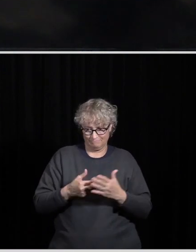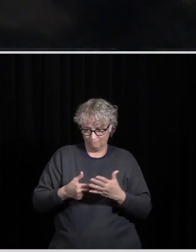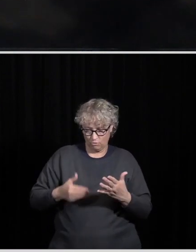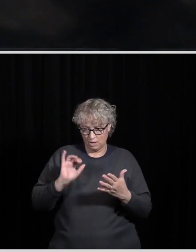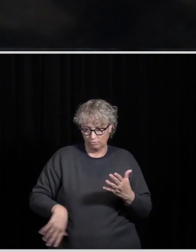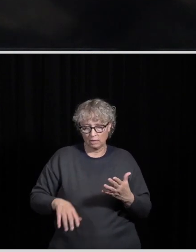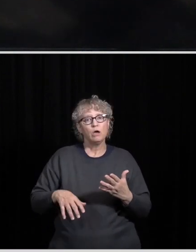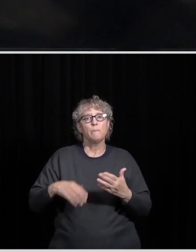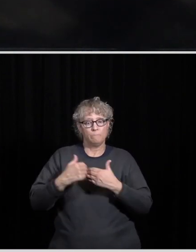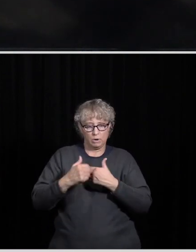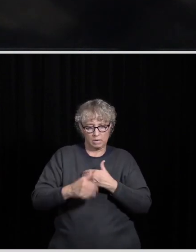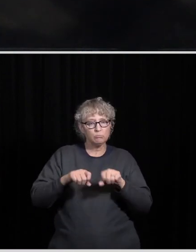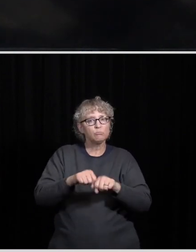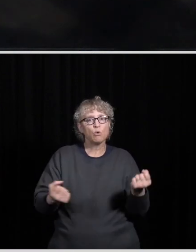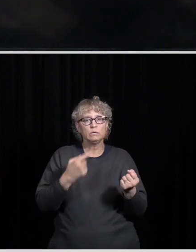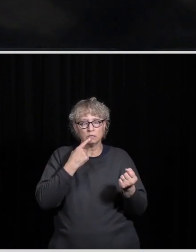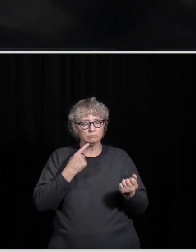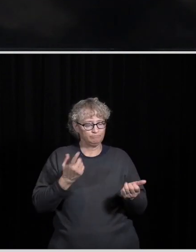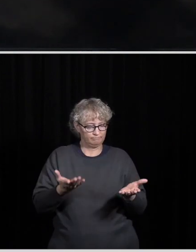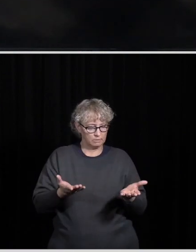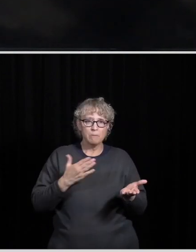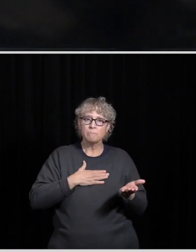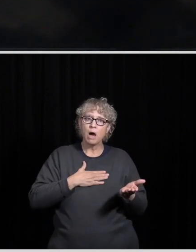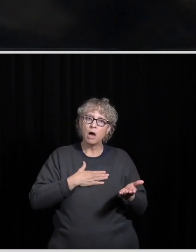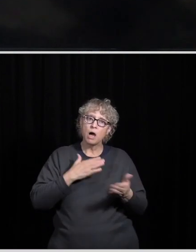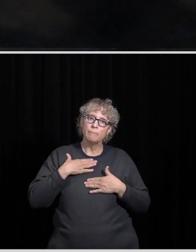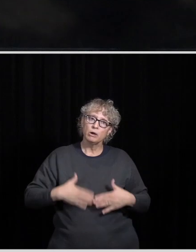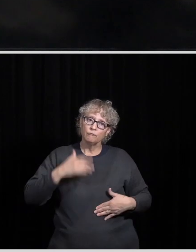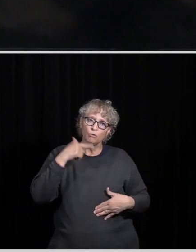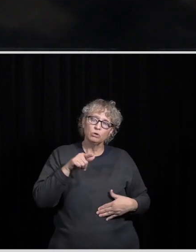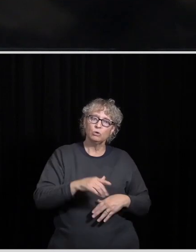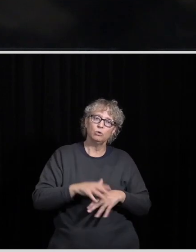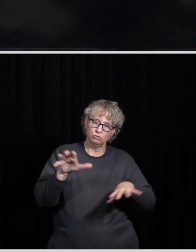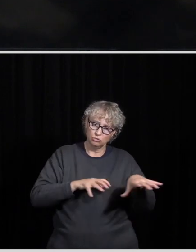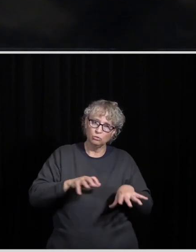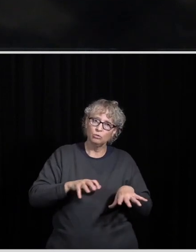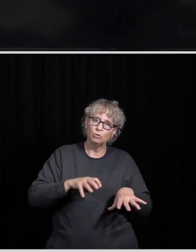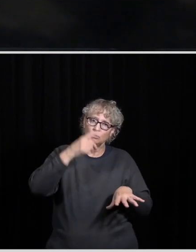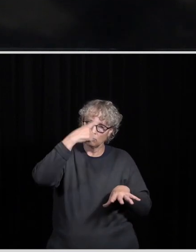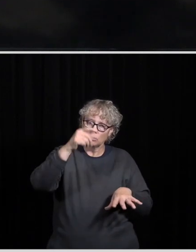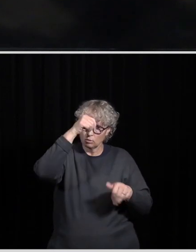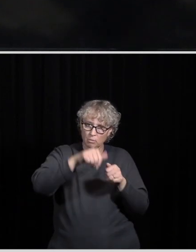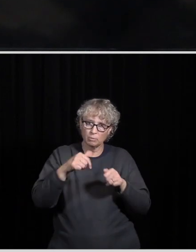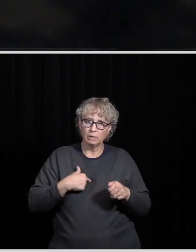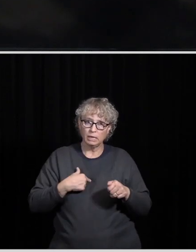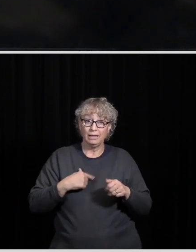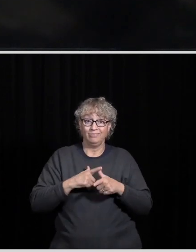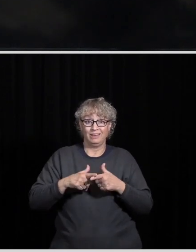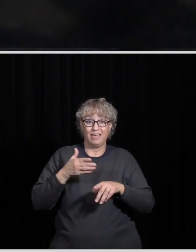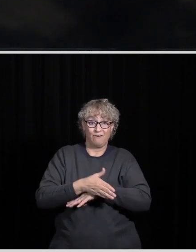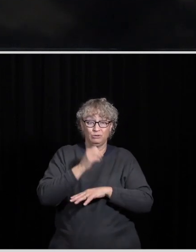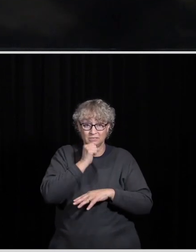he'd given thanks, he broke it and he said, this is my body, which is for you. Do this in remembrance of me. In the same way, he took the cup after supper, saying,